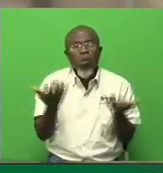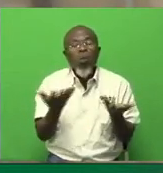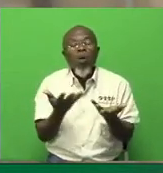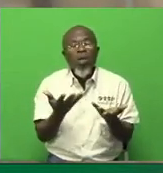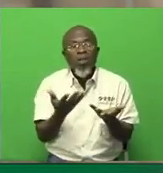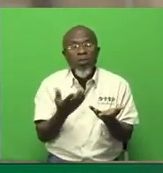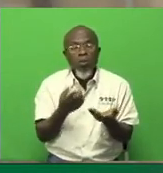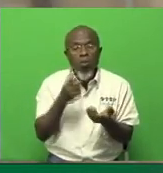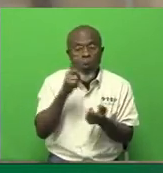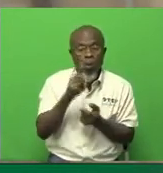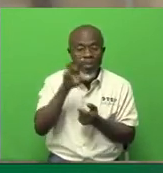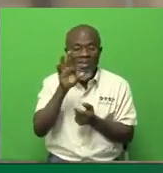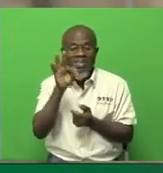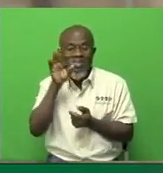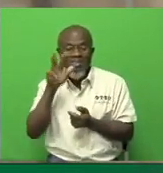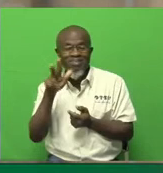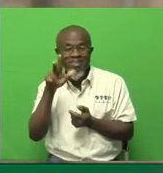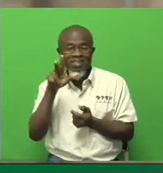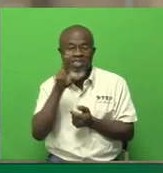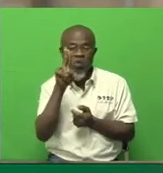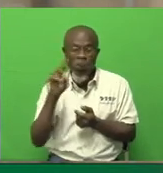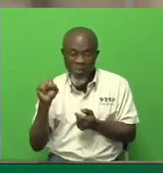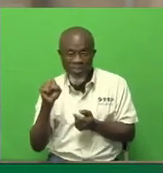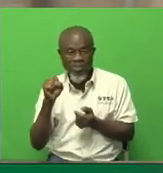US dollars per barrel